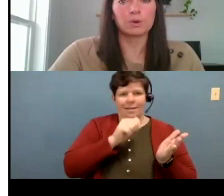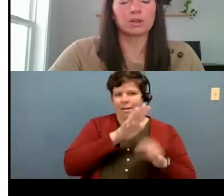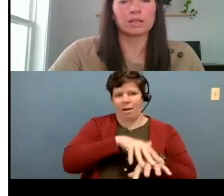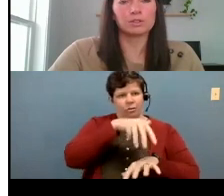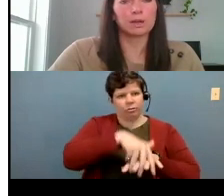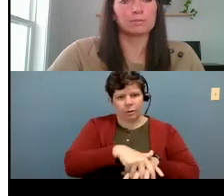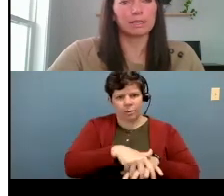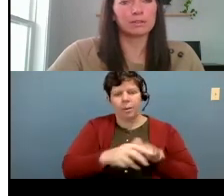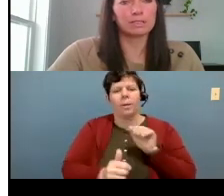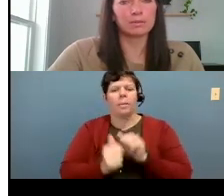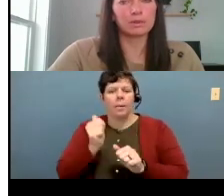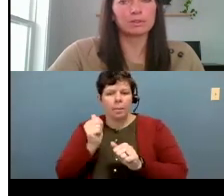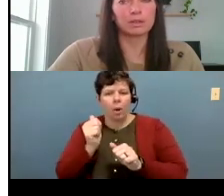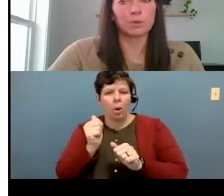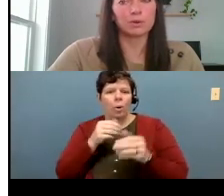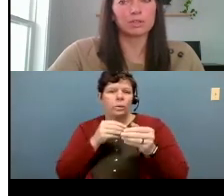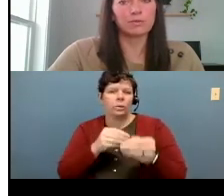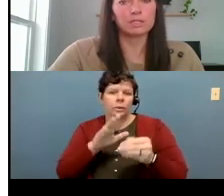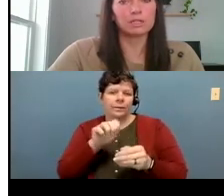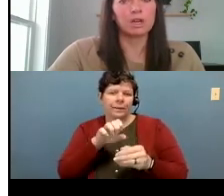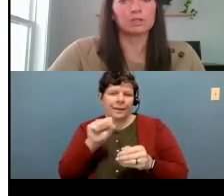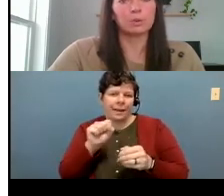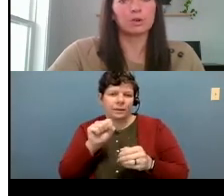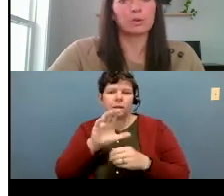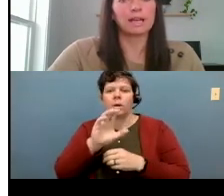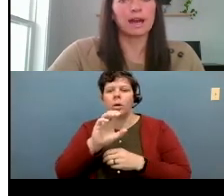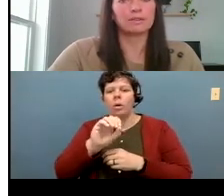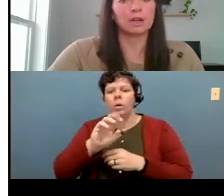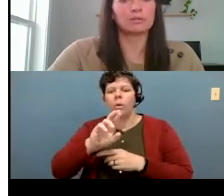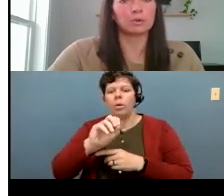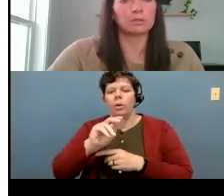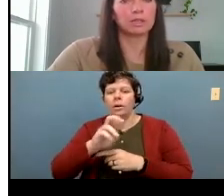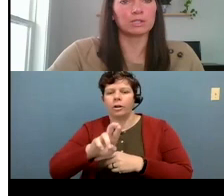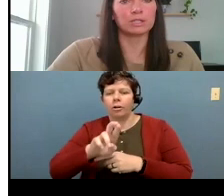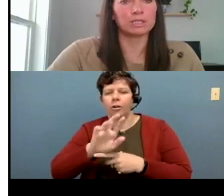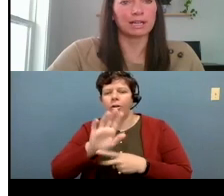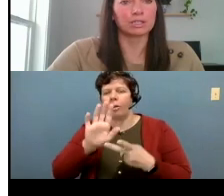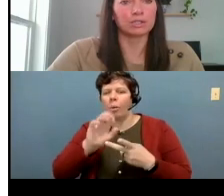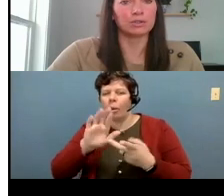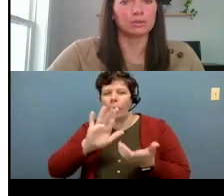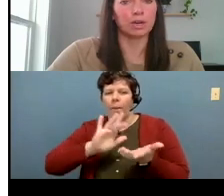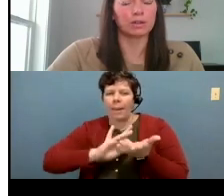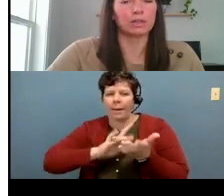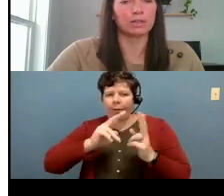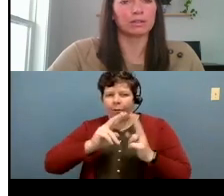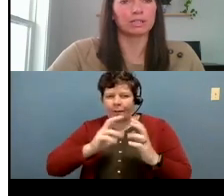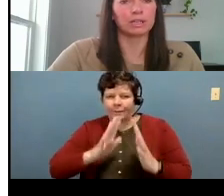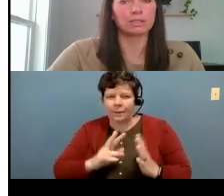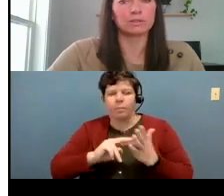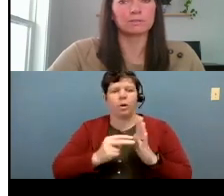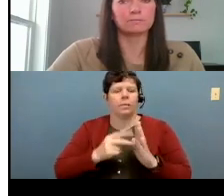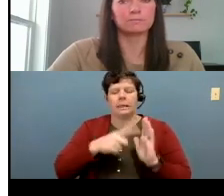NamUs, though, are entered by medical examiners and coroners' offices, so we don't always have a law enforcement agency attached to the